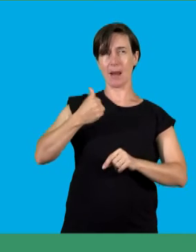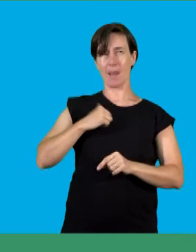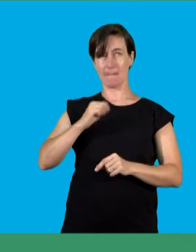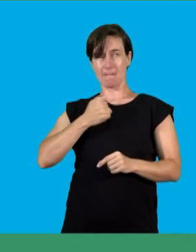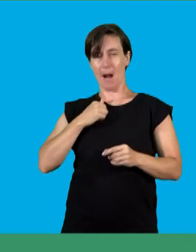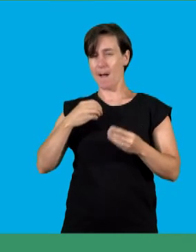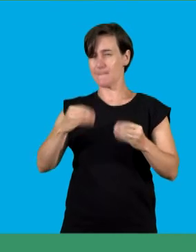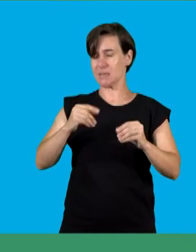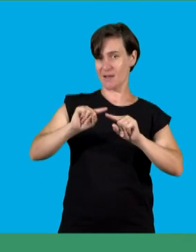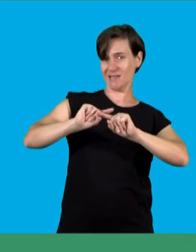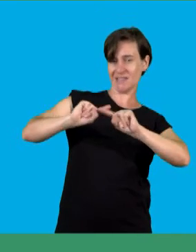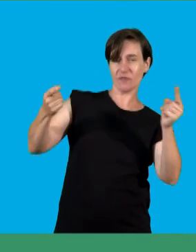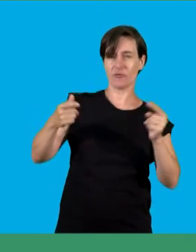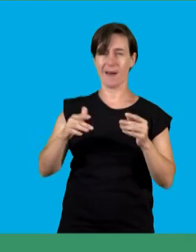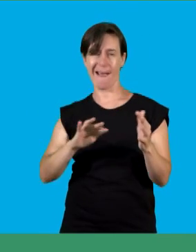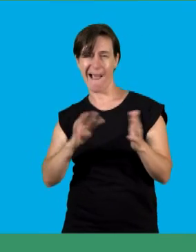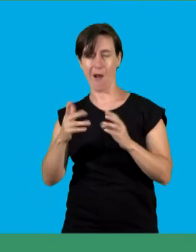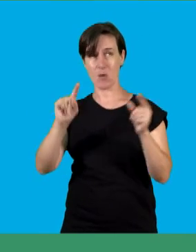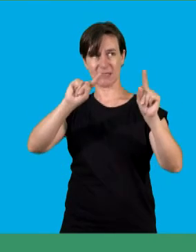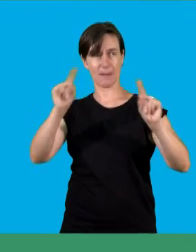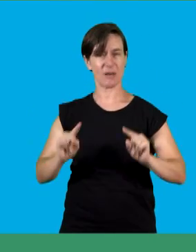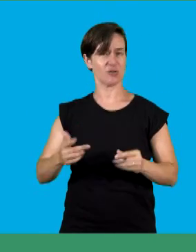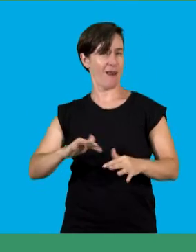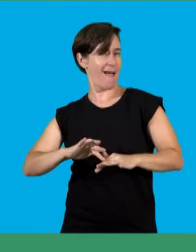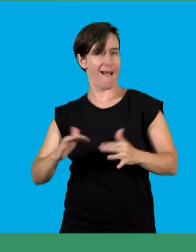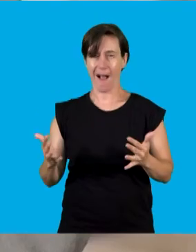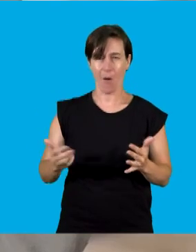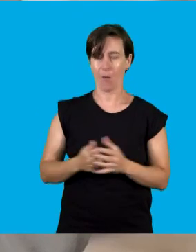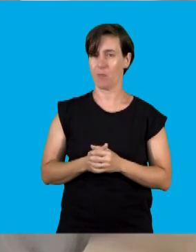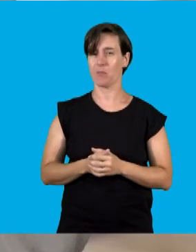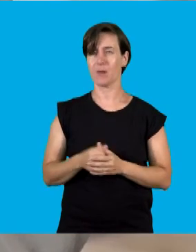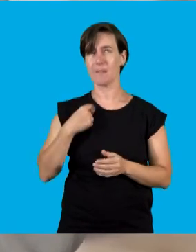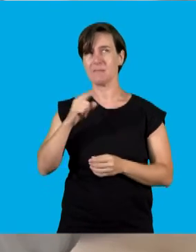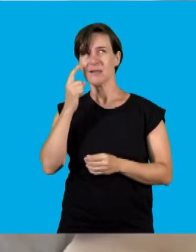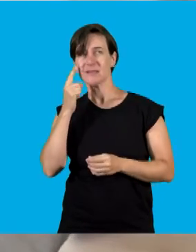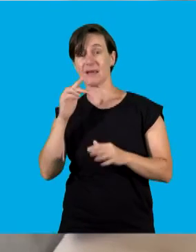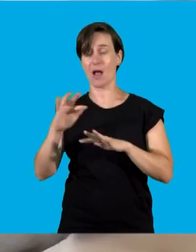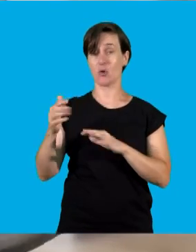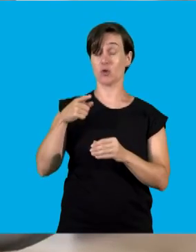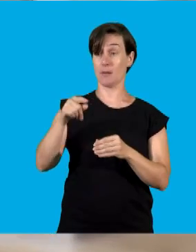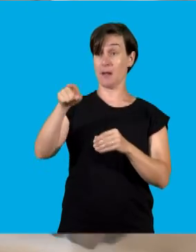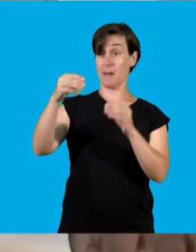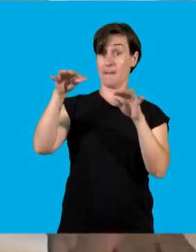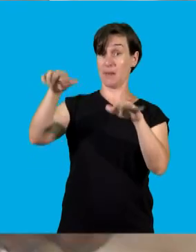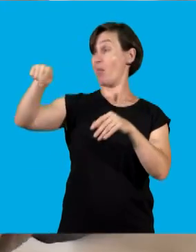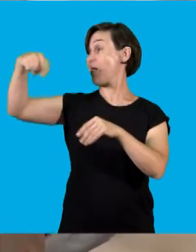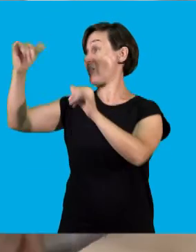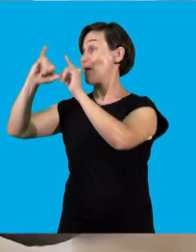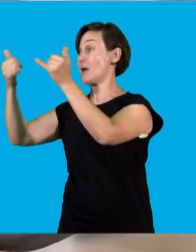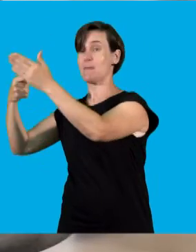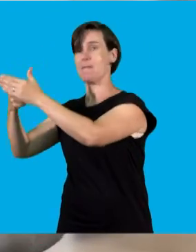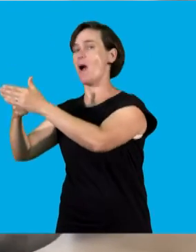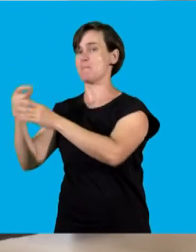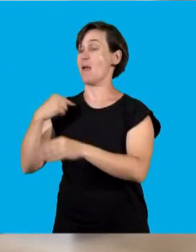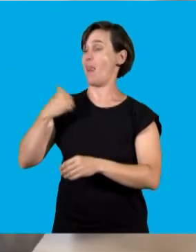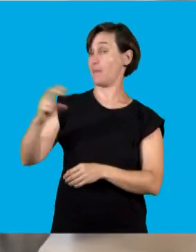modify it or develop it and make it very unique, make it special, so that people do not go to shop A, but they come